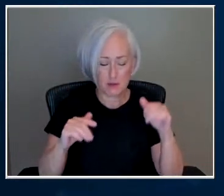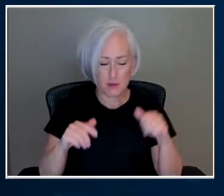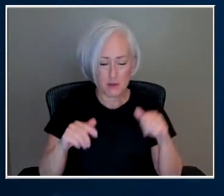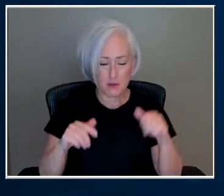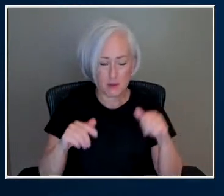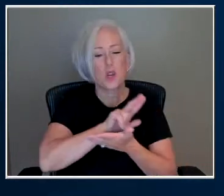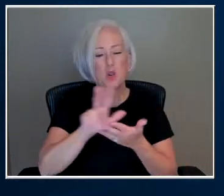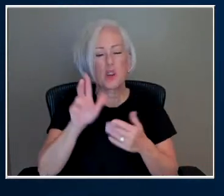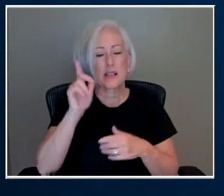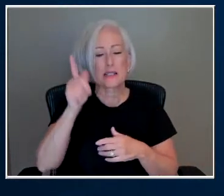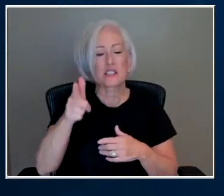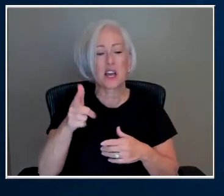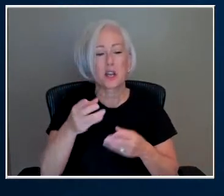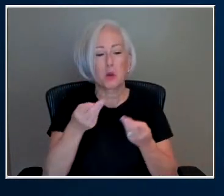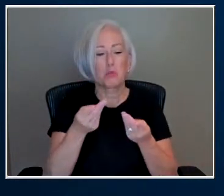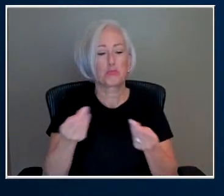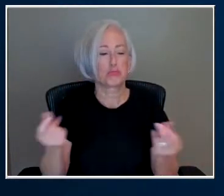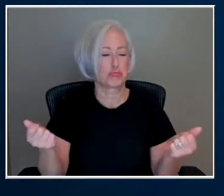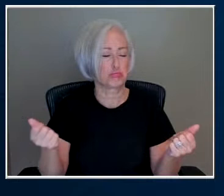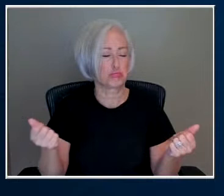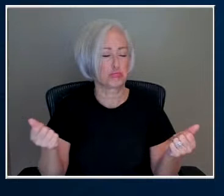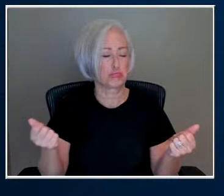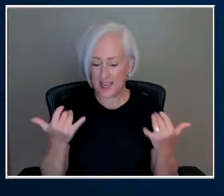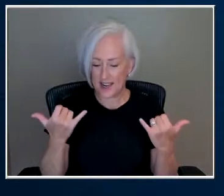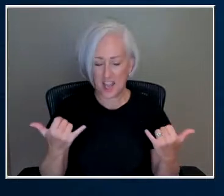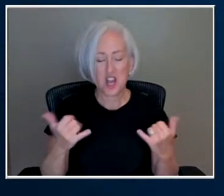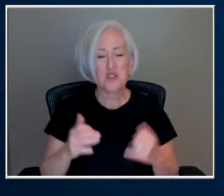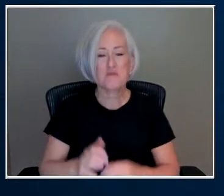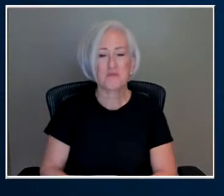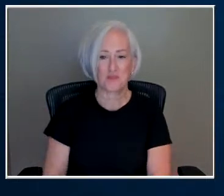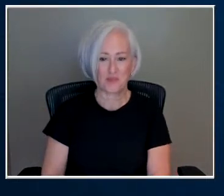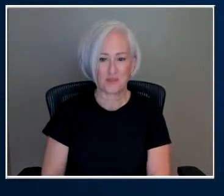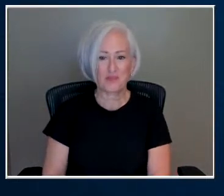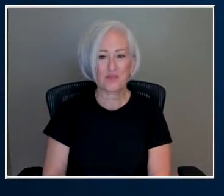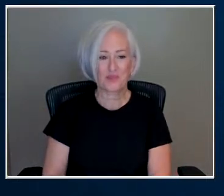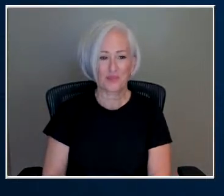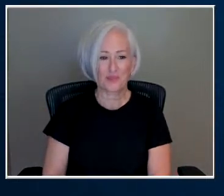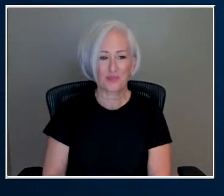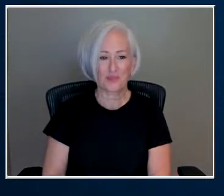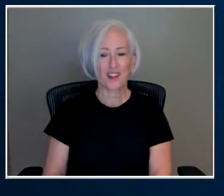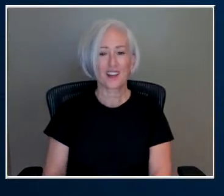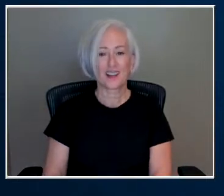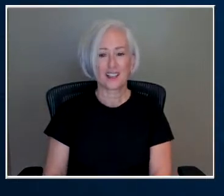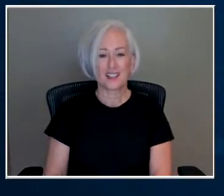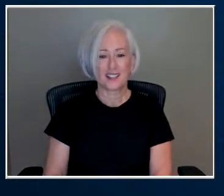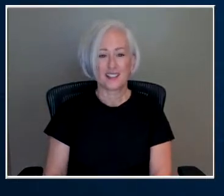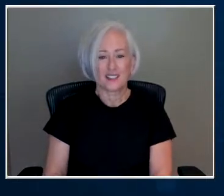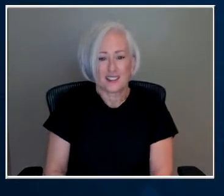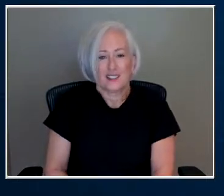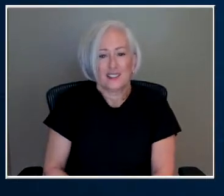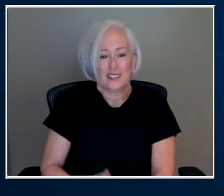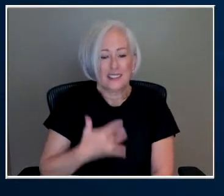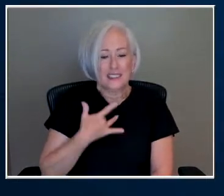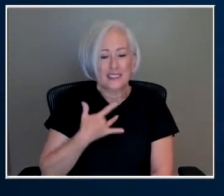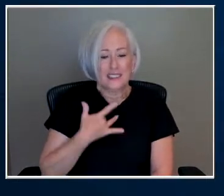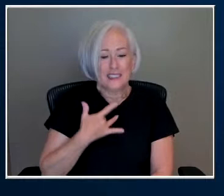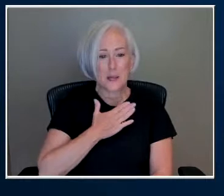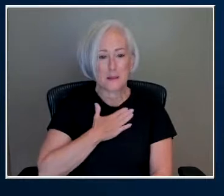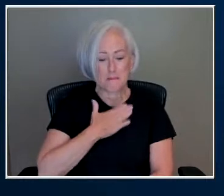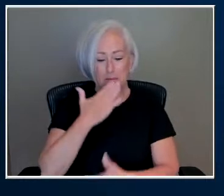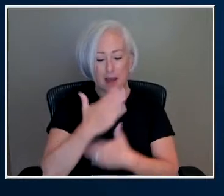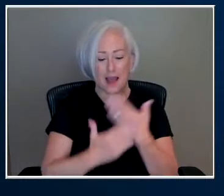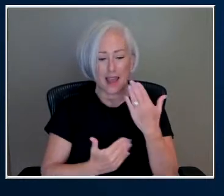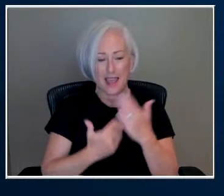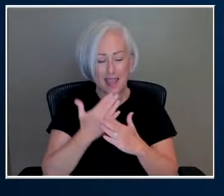away, and everything's fine now. So using my hands and painting